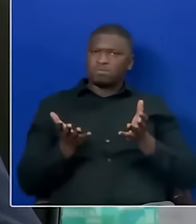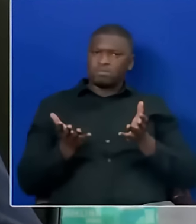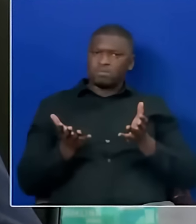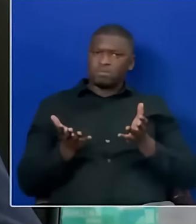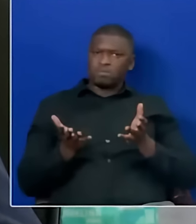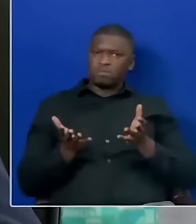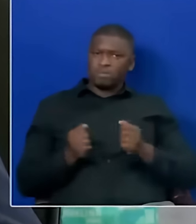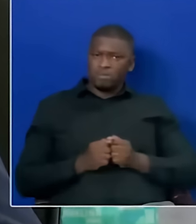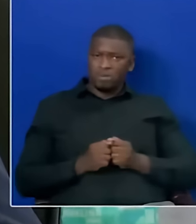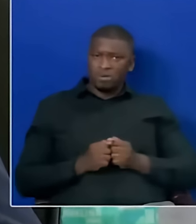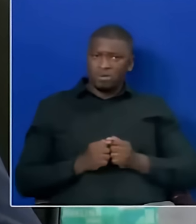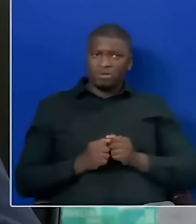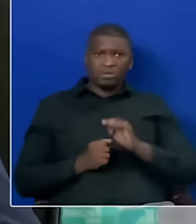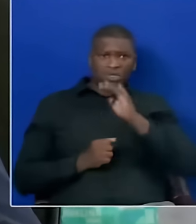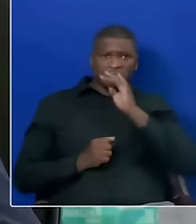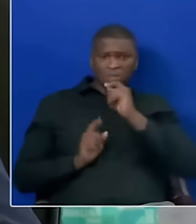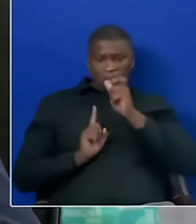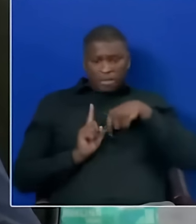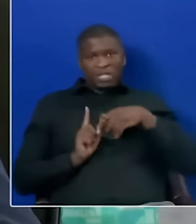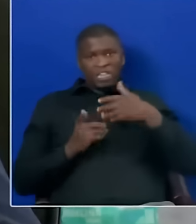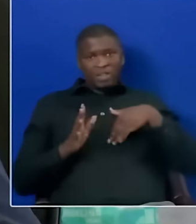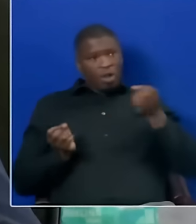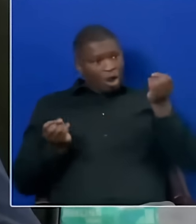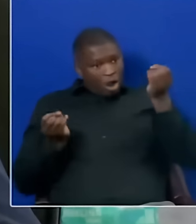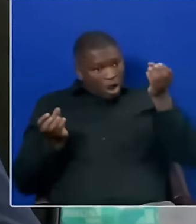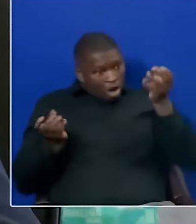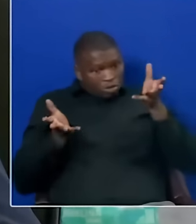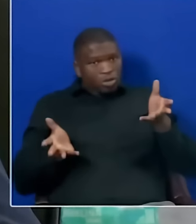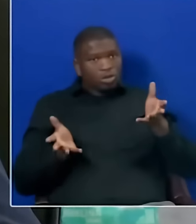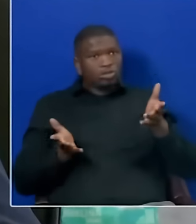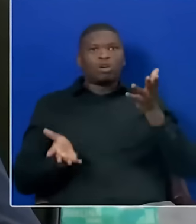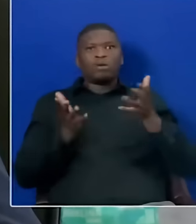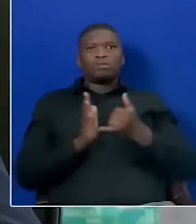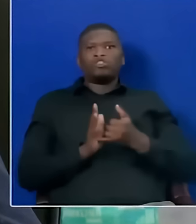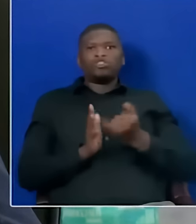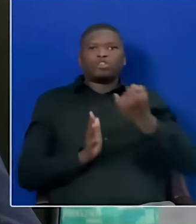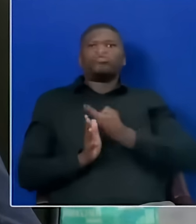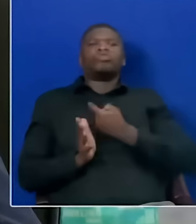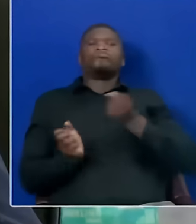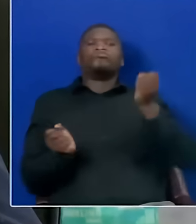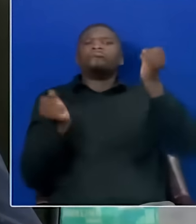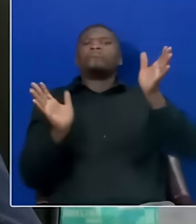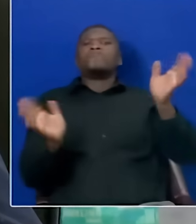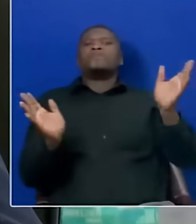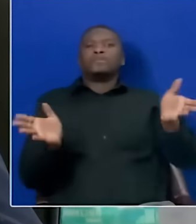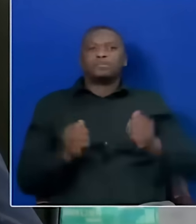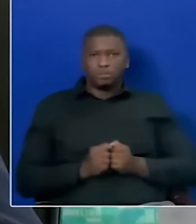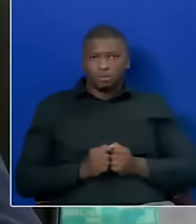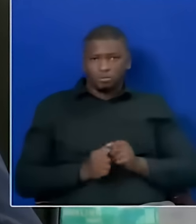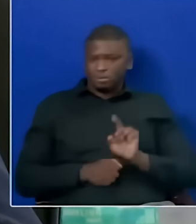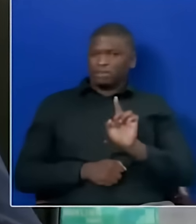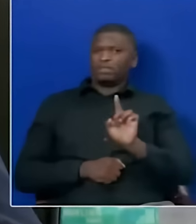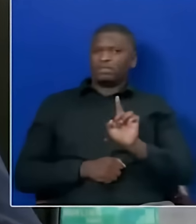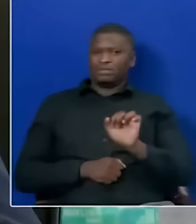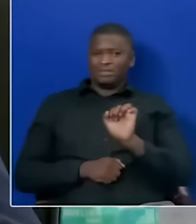Whoever made such a statement, maybe they were just making a statement for the sake of it. But that statement is